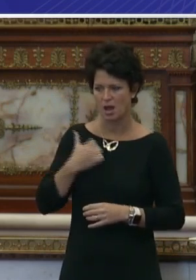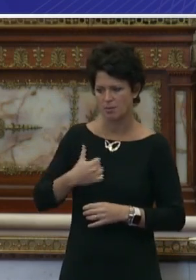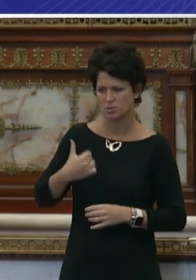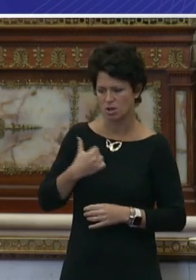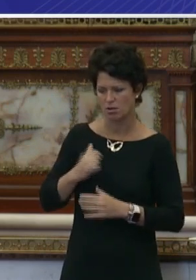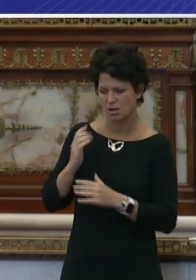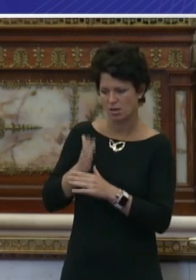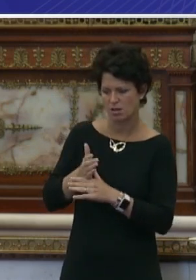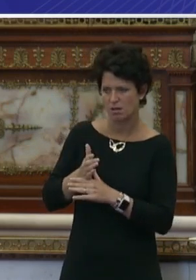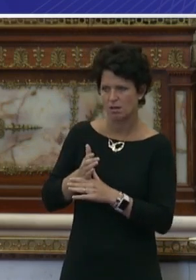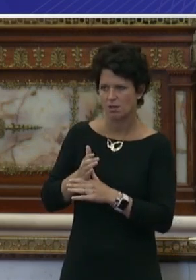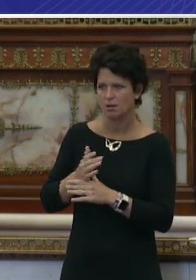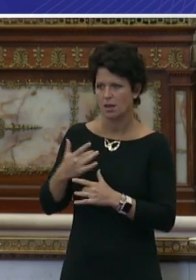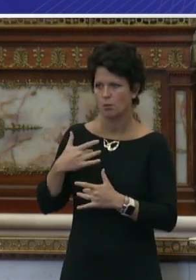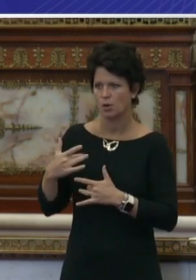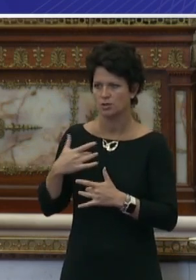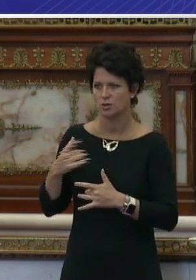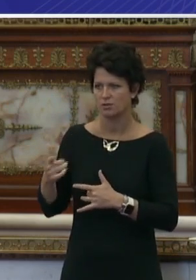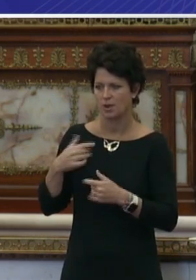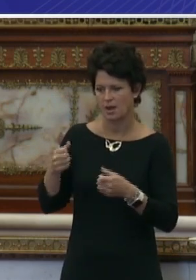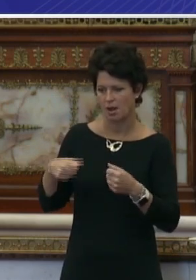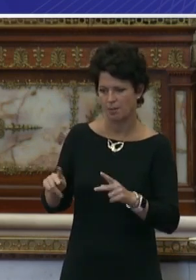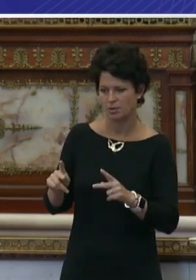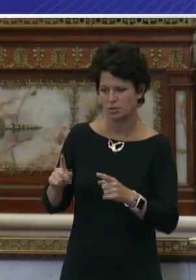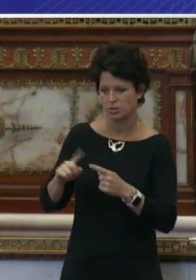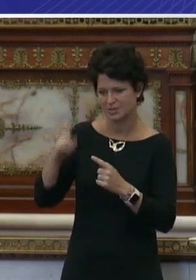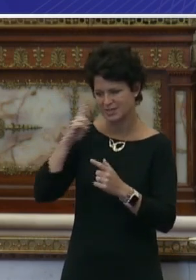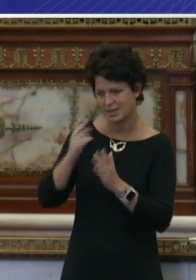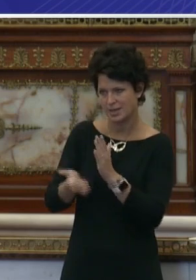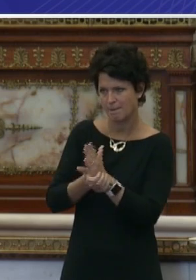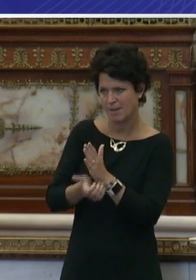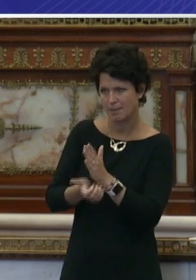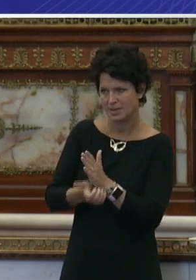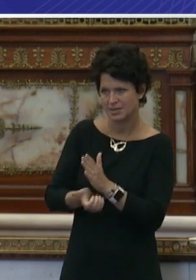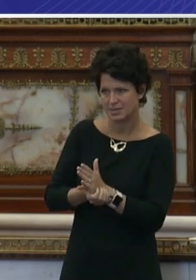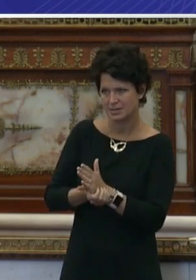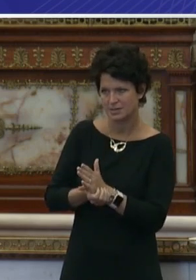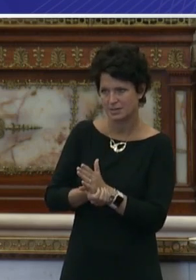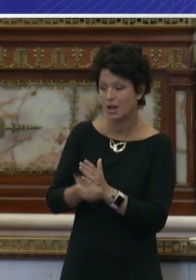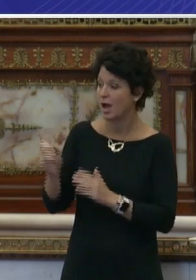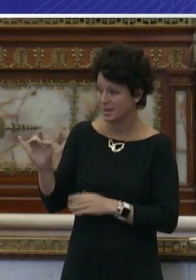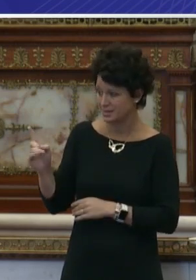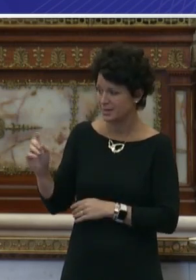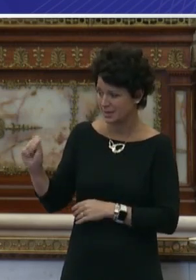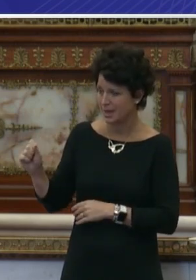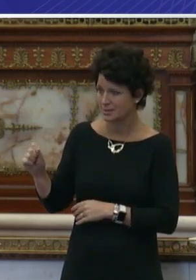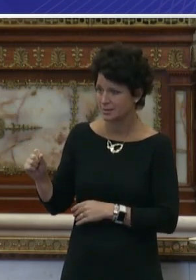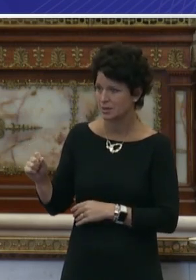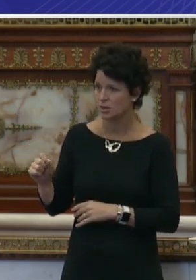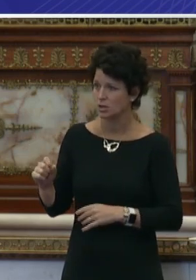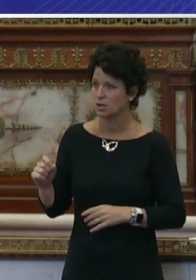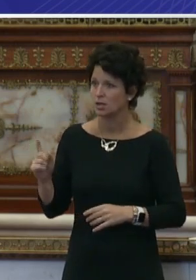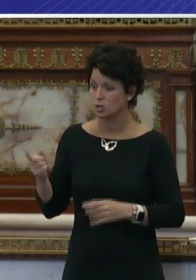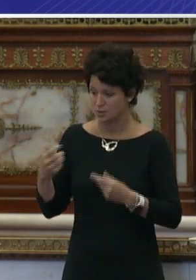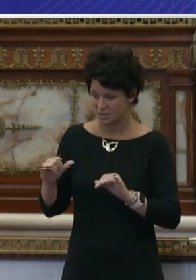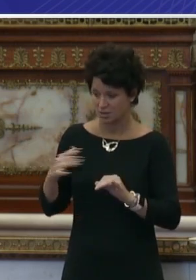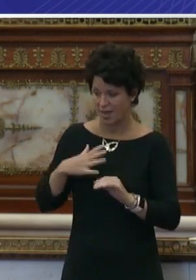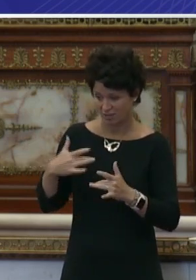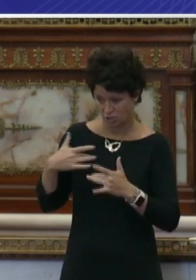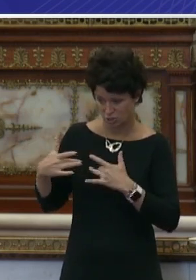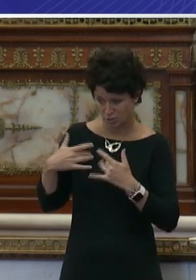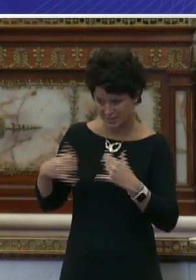I'm just wondering if you had a chance to see the amendment yet, or if you spoke. Ms. I do. Bova, and you still have